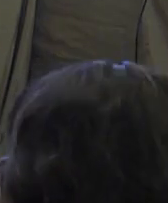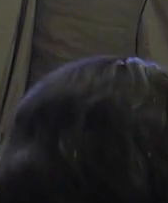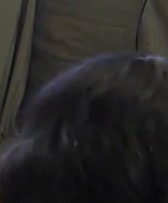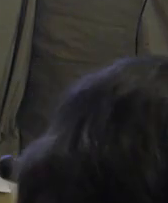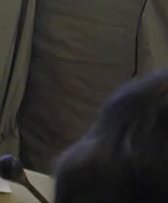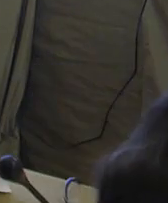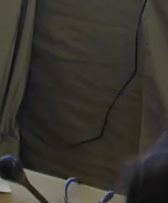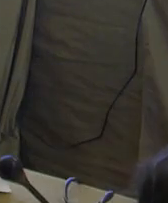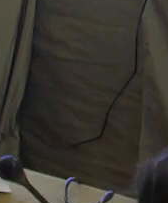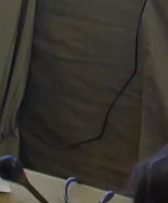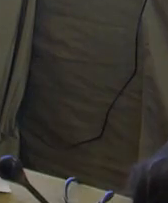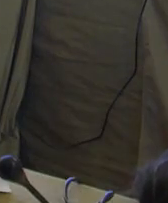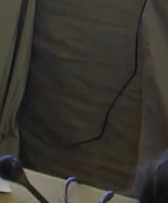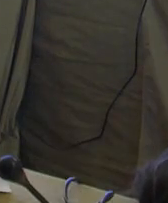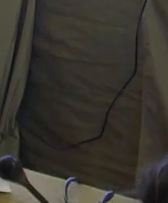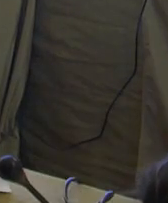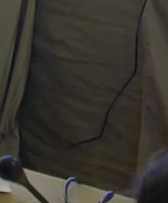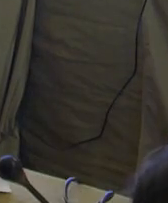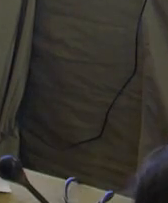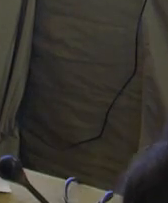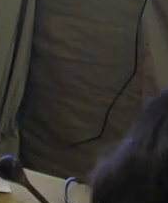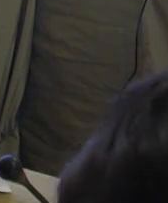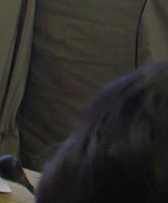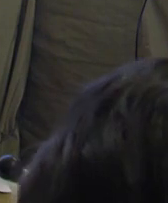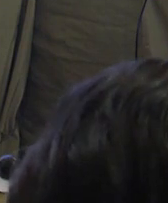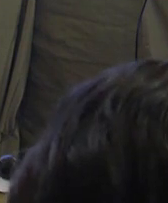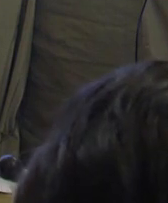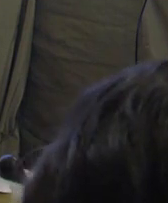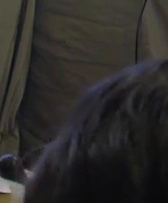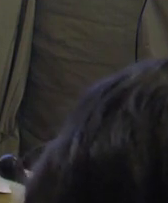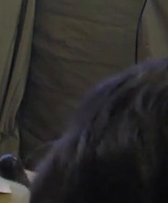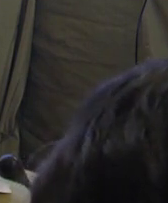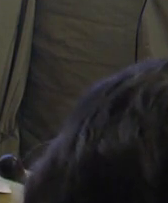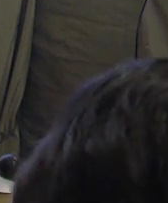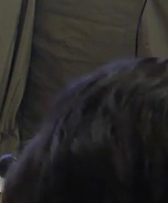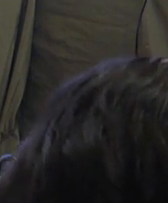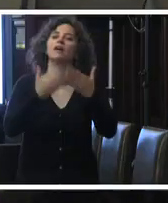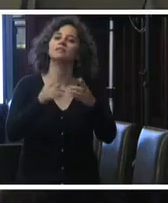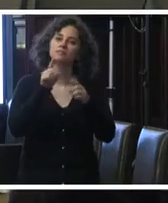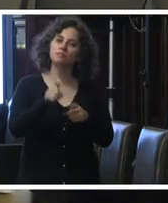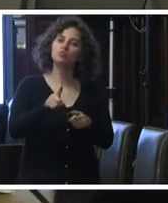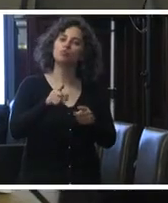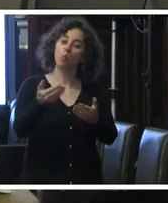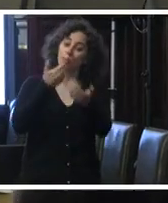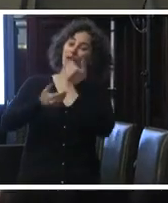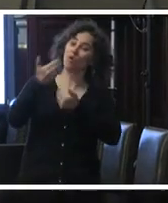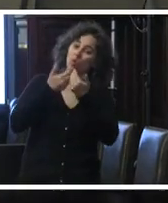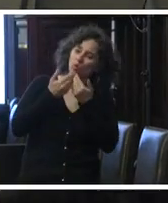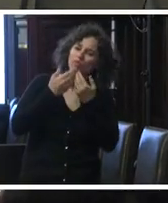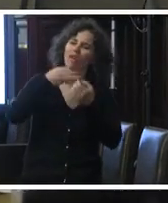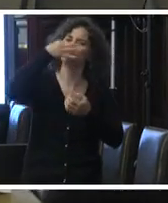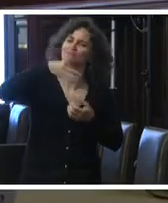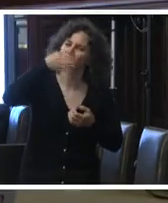Sí. Muchas gracias por sus preguntas, por